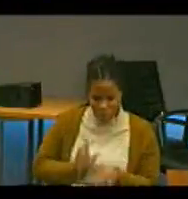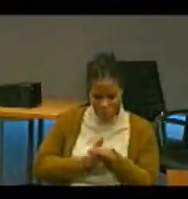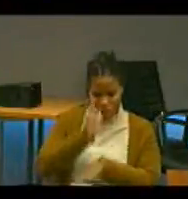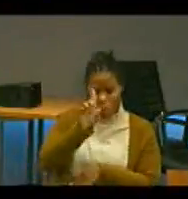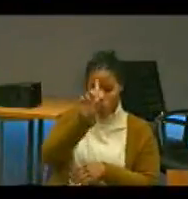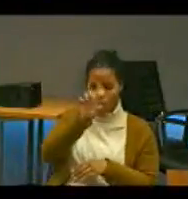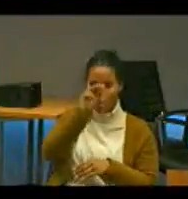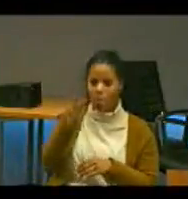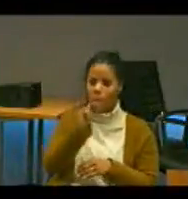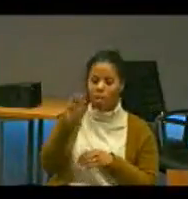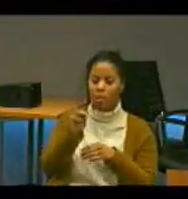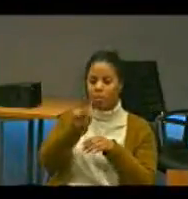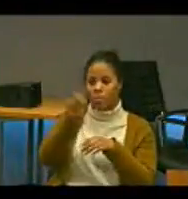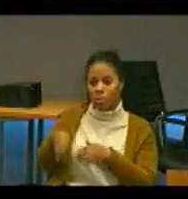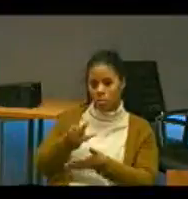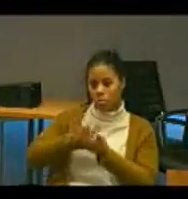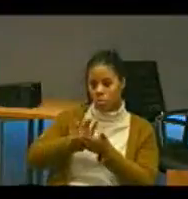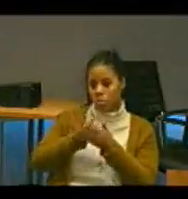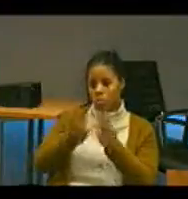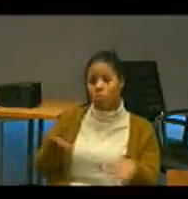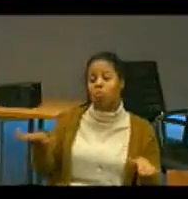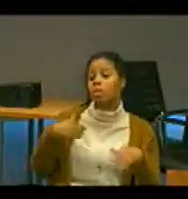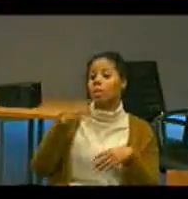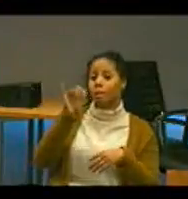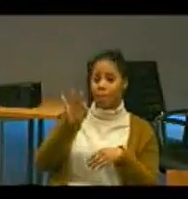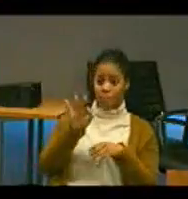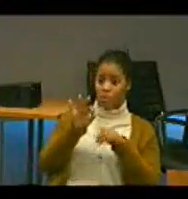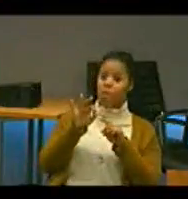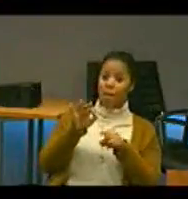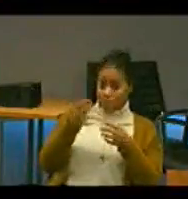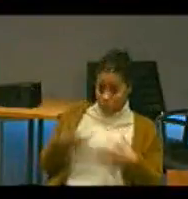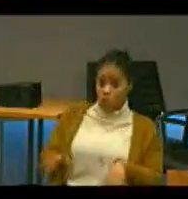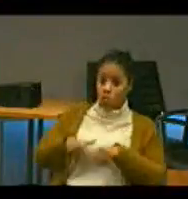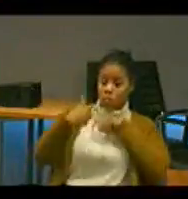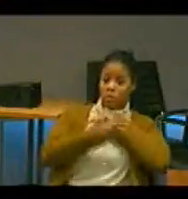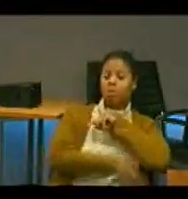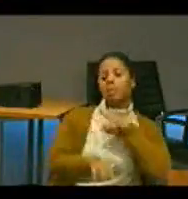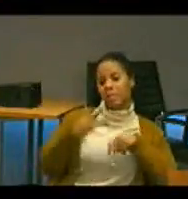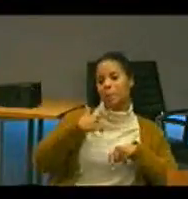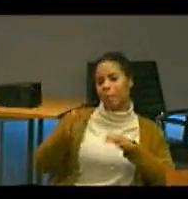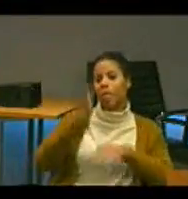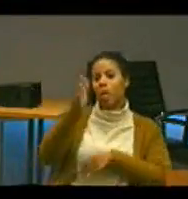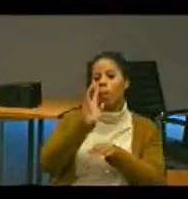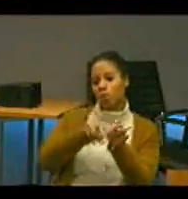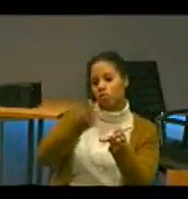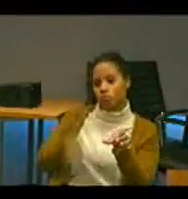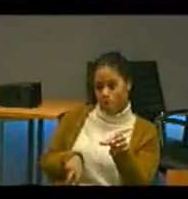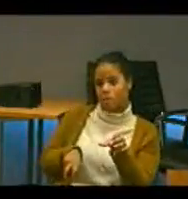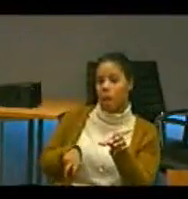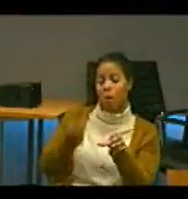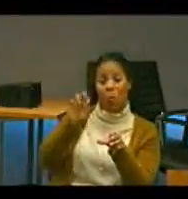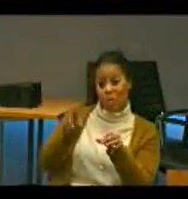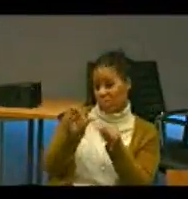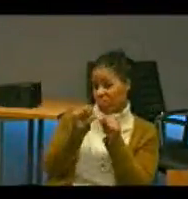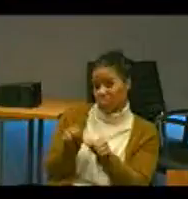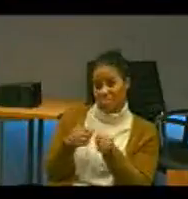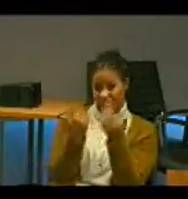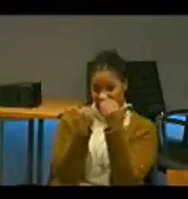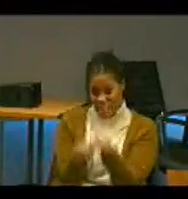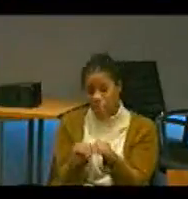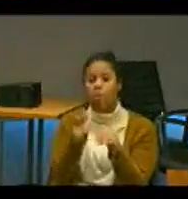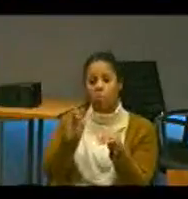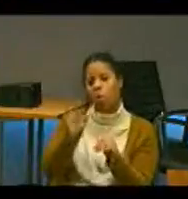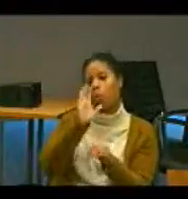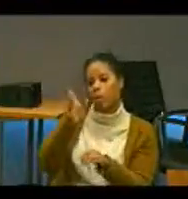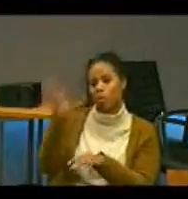children that students who receive a suspension or expulsion are more likely to drop out, be retained in the same grade, or enter the juvenile justice